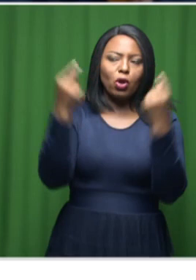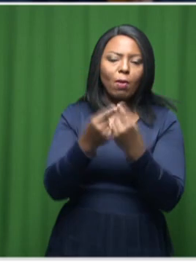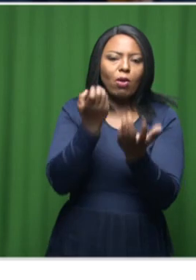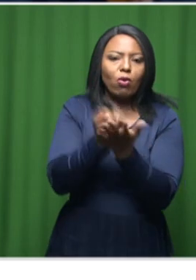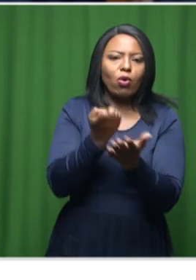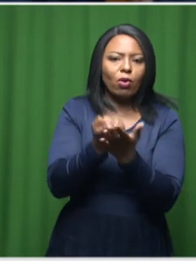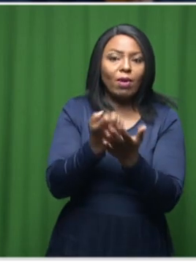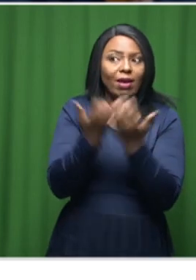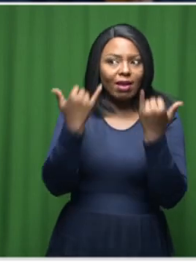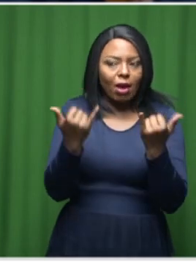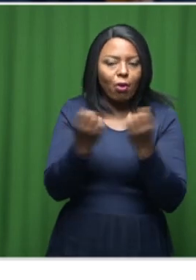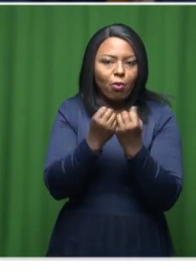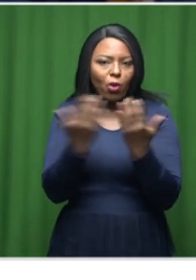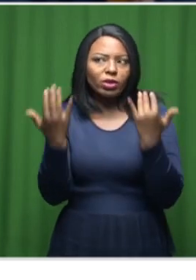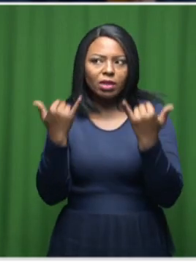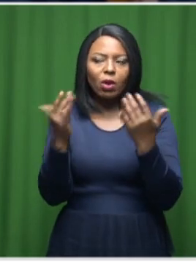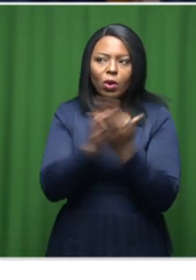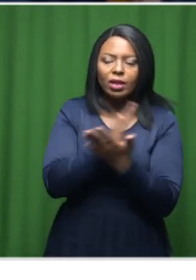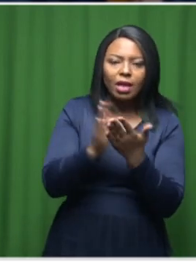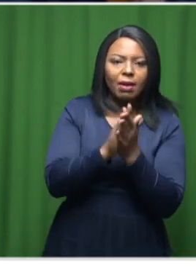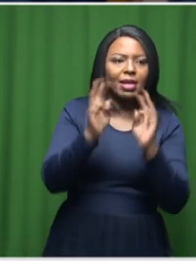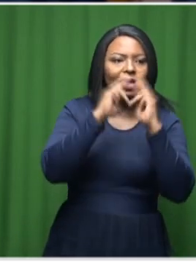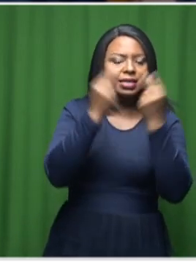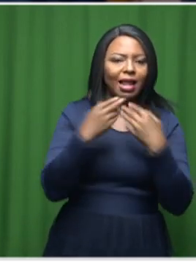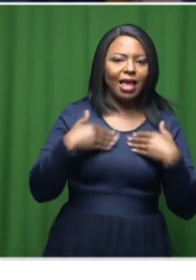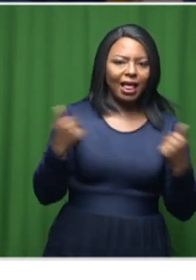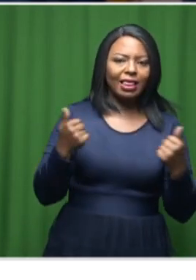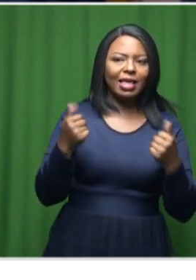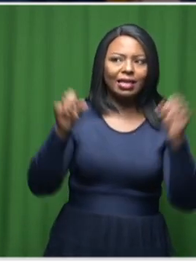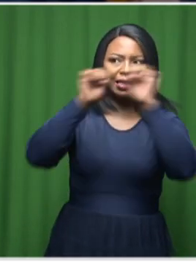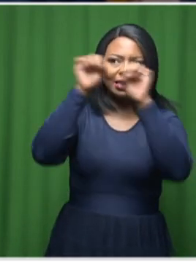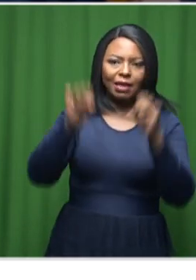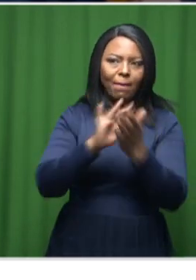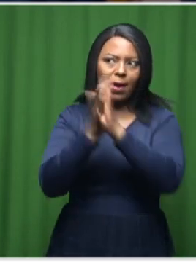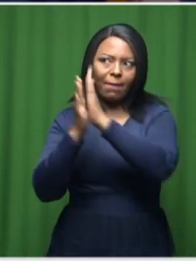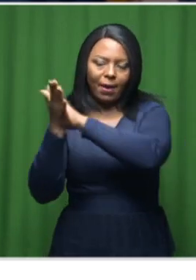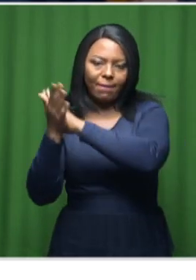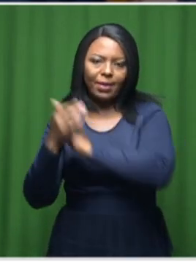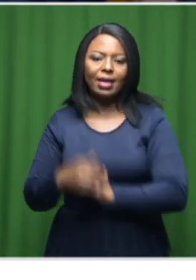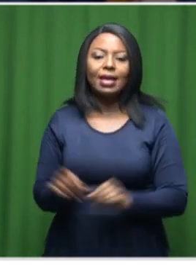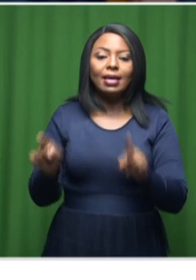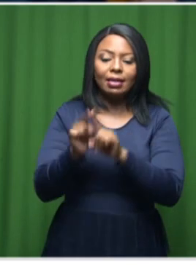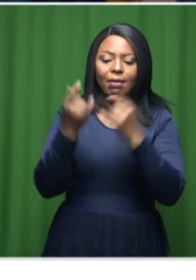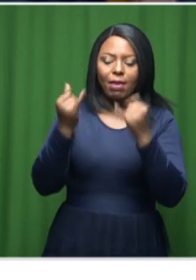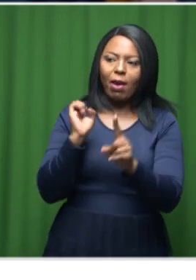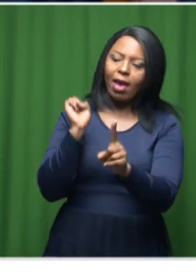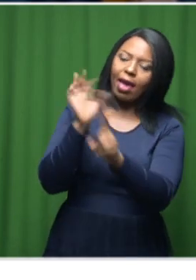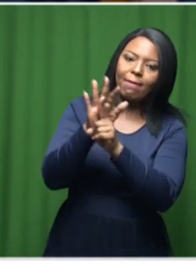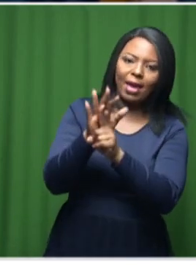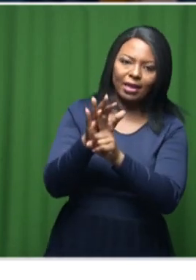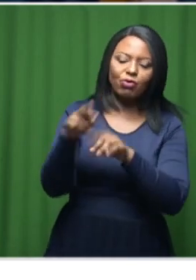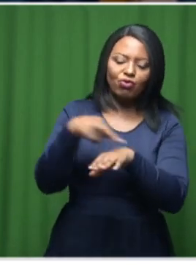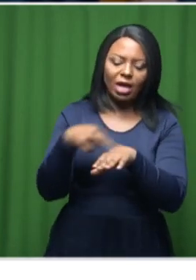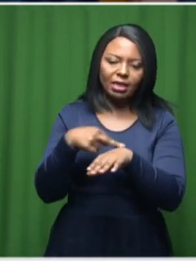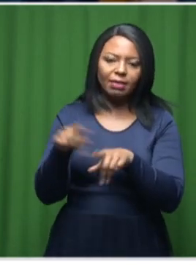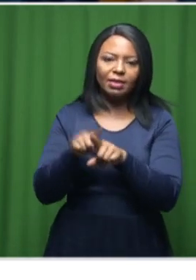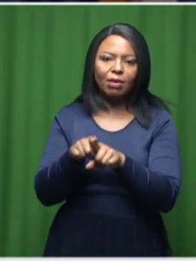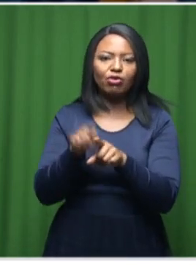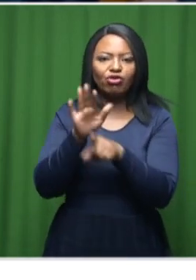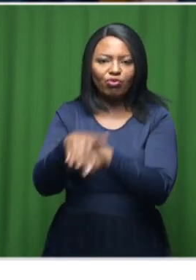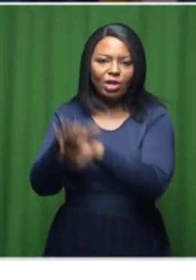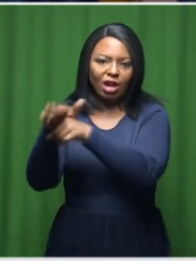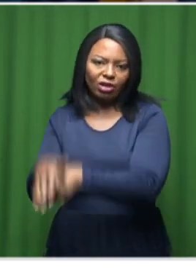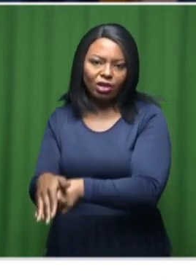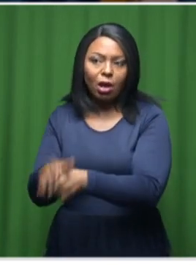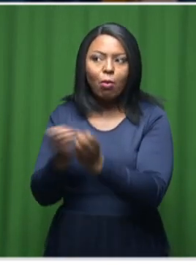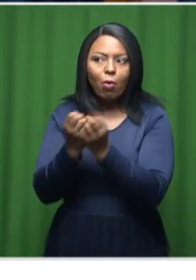architecture, funding mechanisms, and national health systems. It also sheds light on the impact of racism and discrimination, in particular